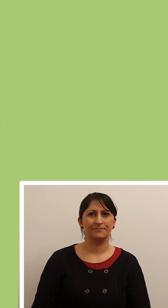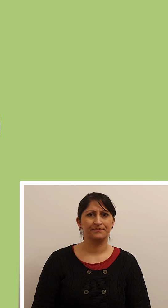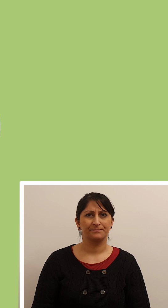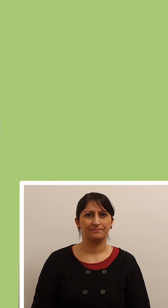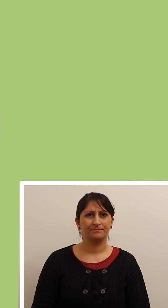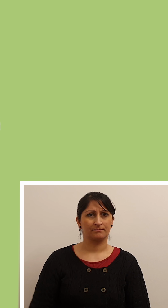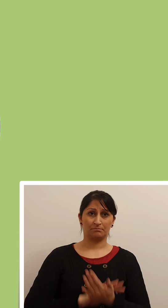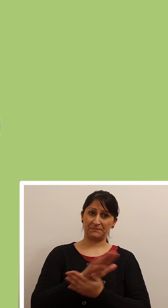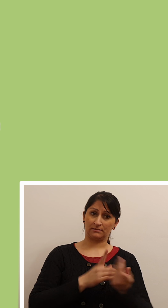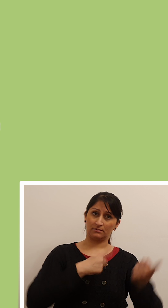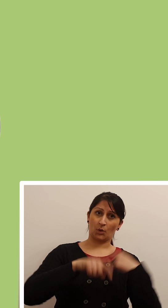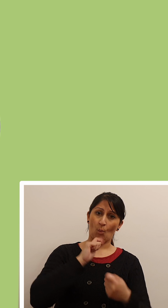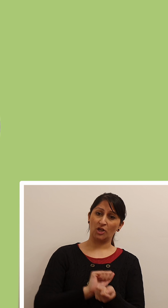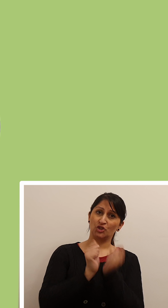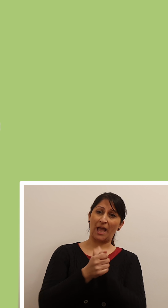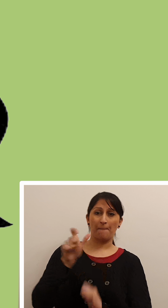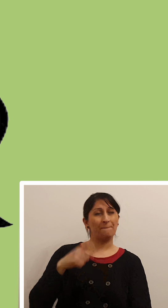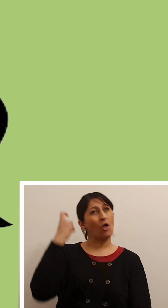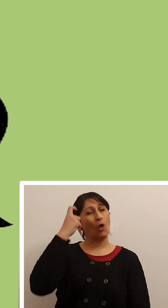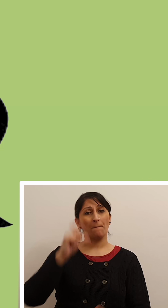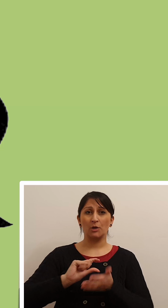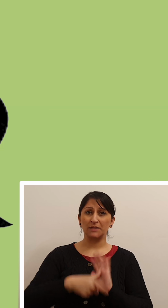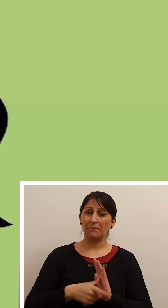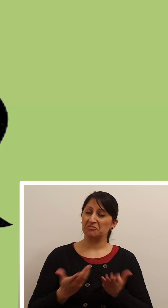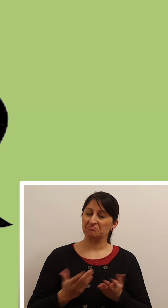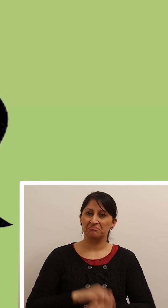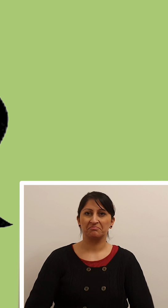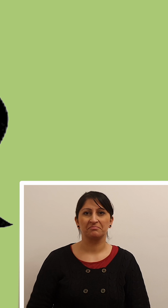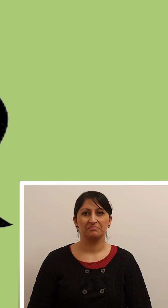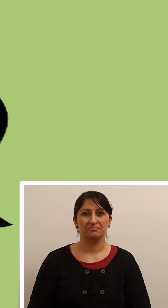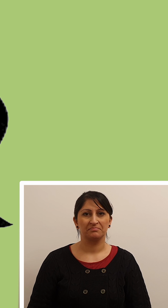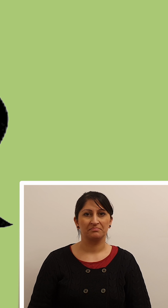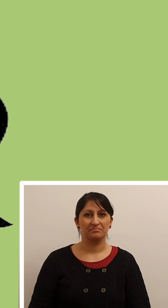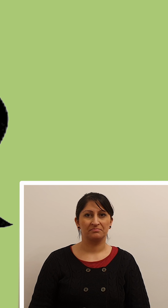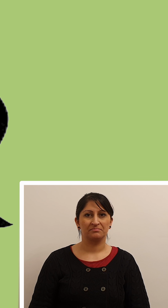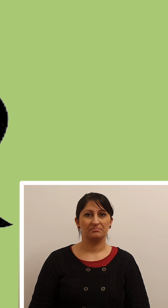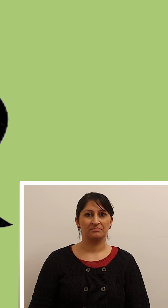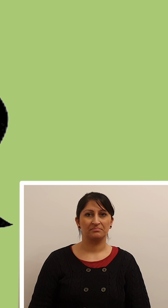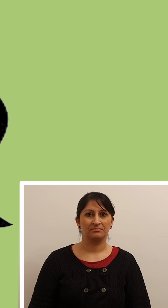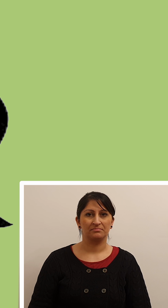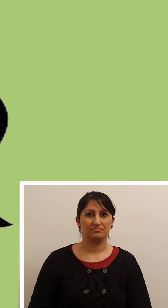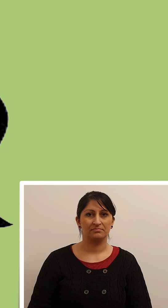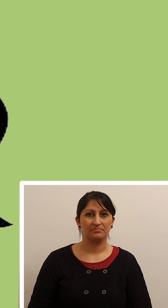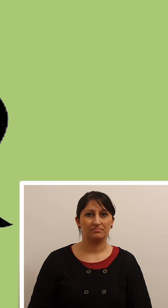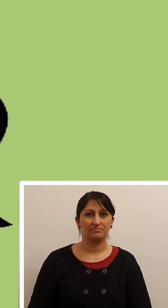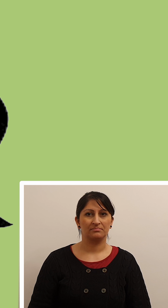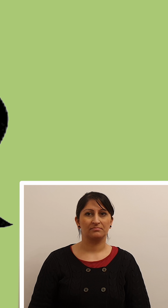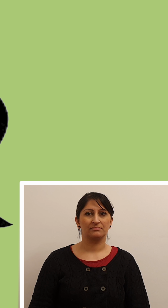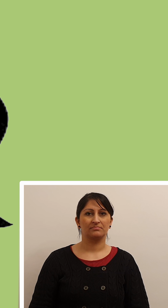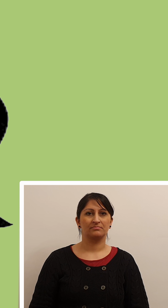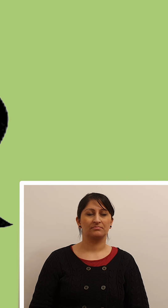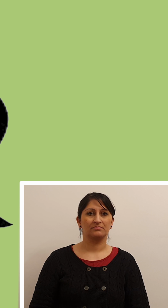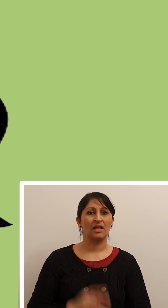Let's show the world how to be inclusive. This is amazing and the sound and visuals are fabulous. Can this be shared more widely?